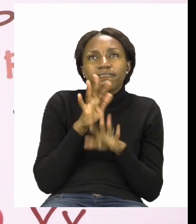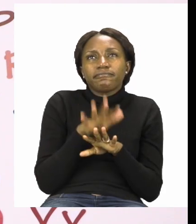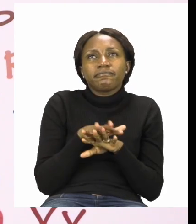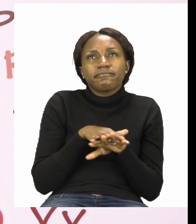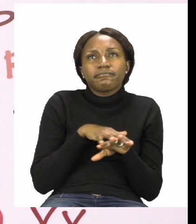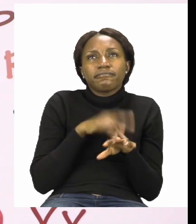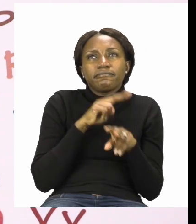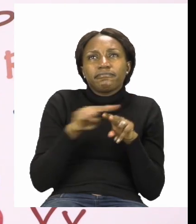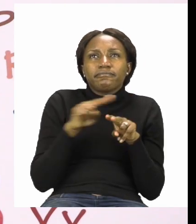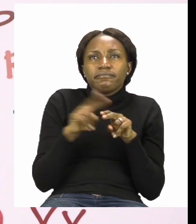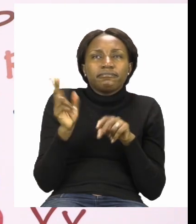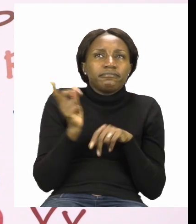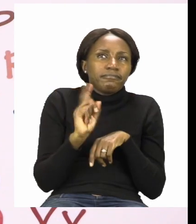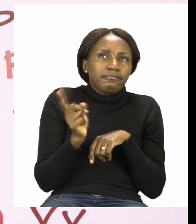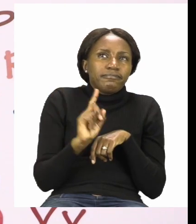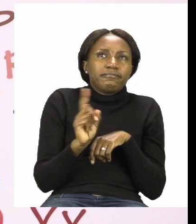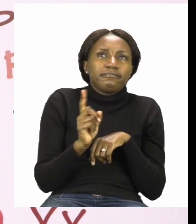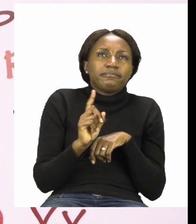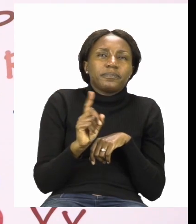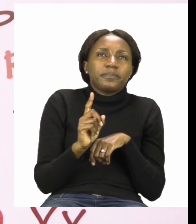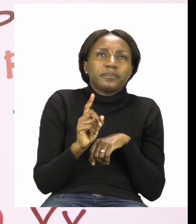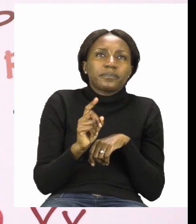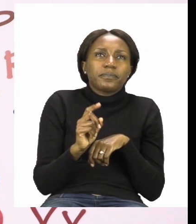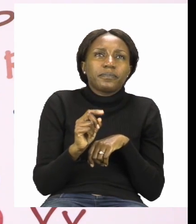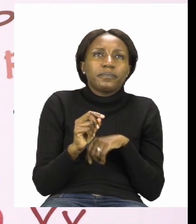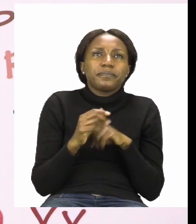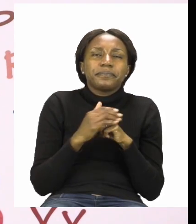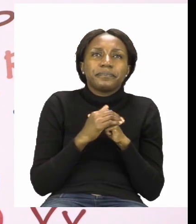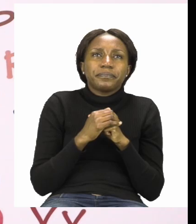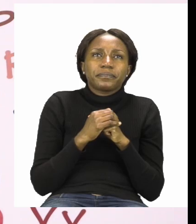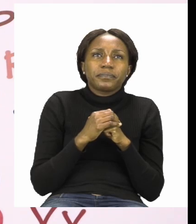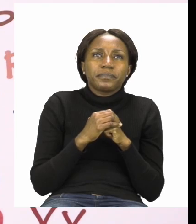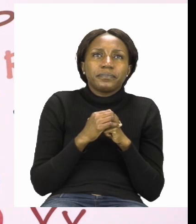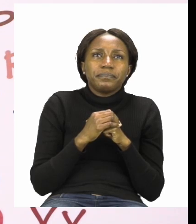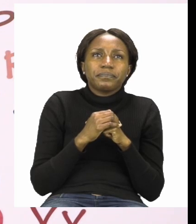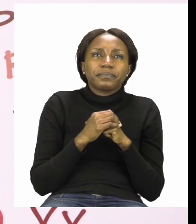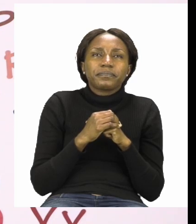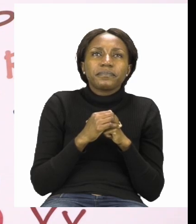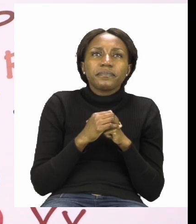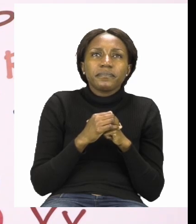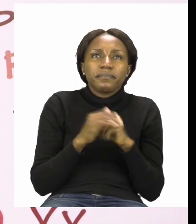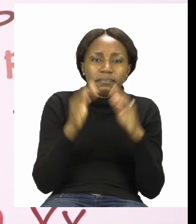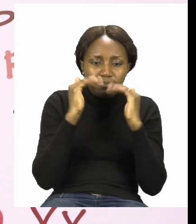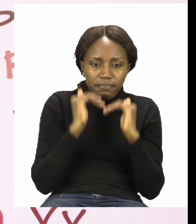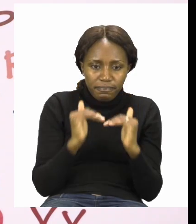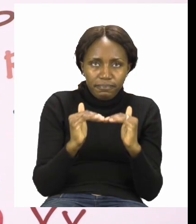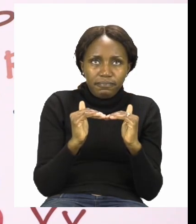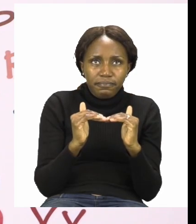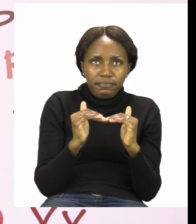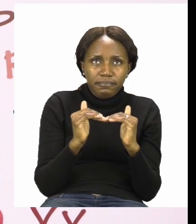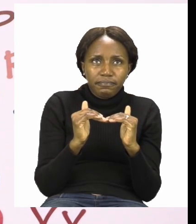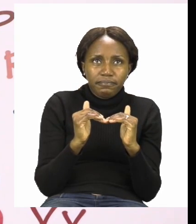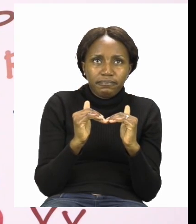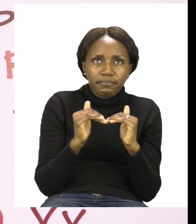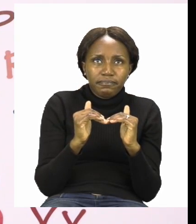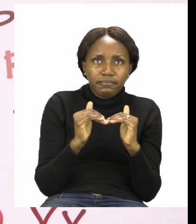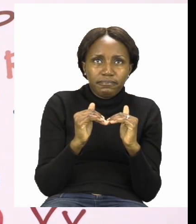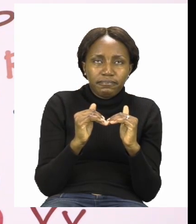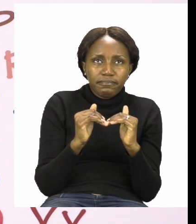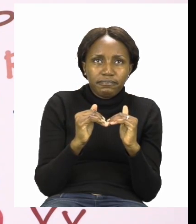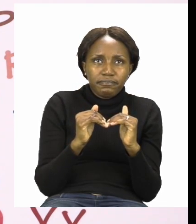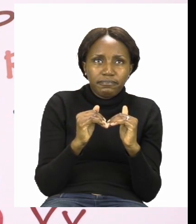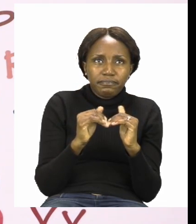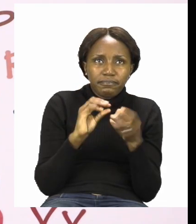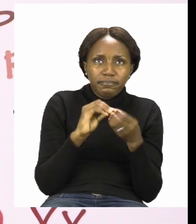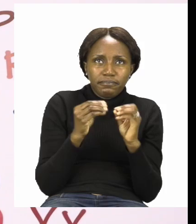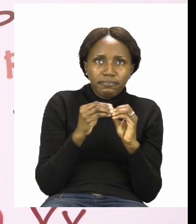with that one and make sure you use your number line correctly. After that, you want to fill in the